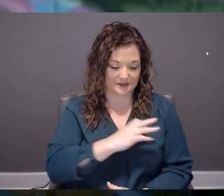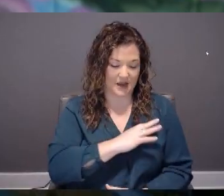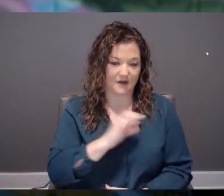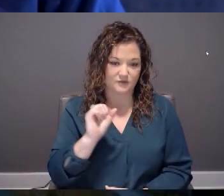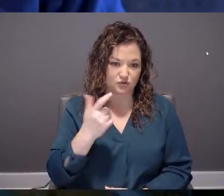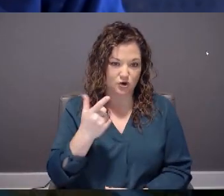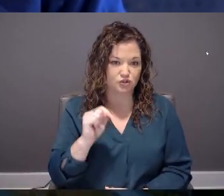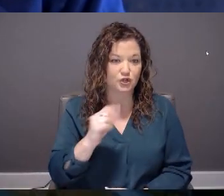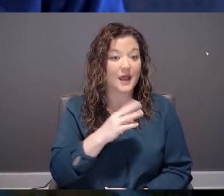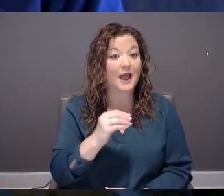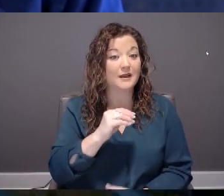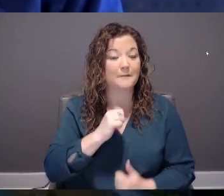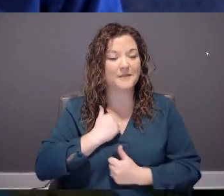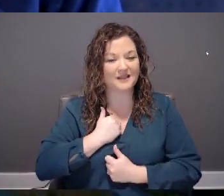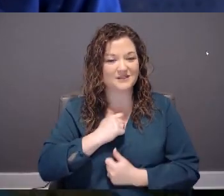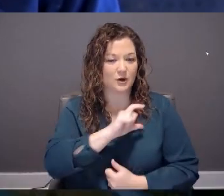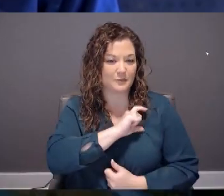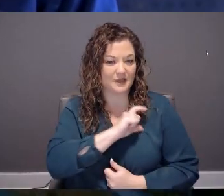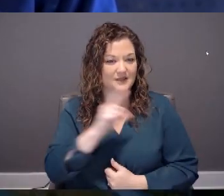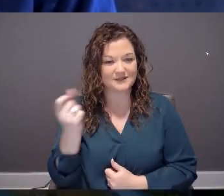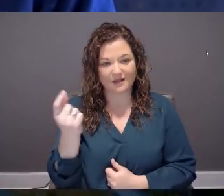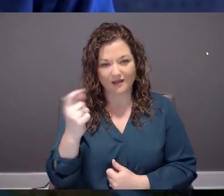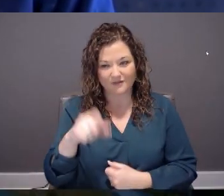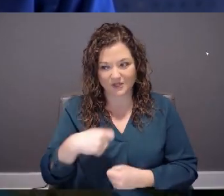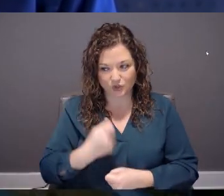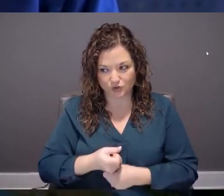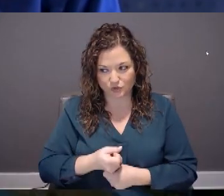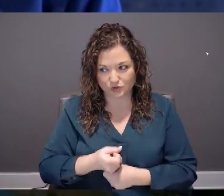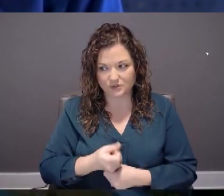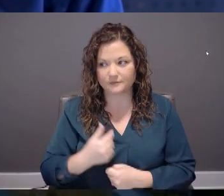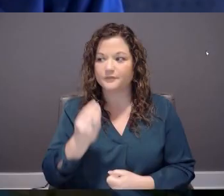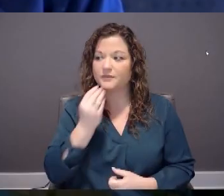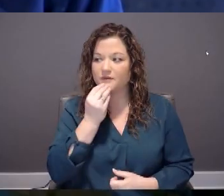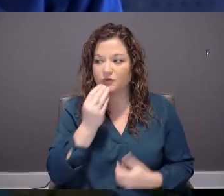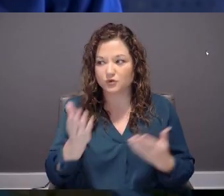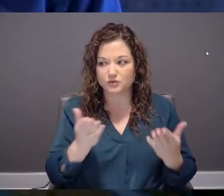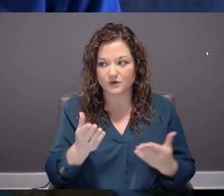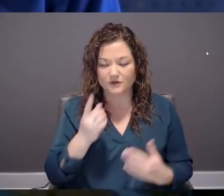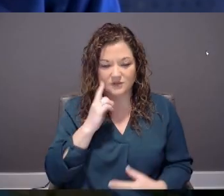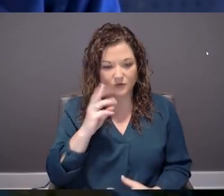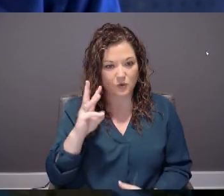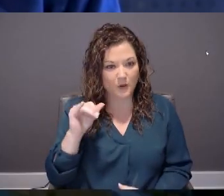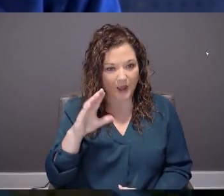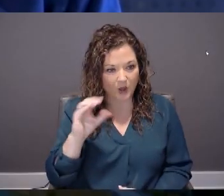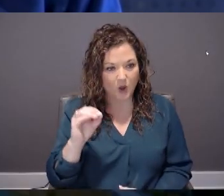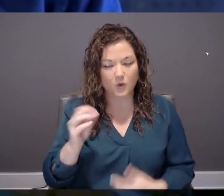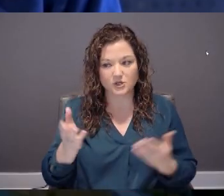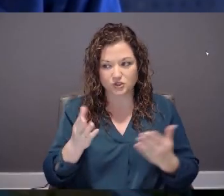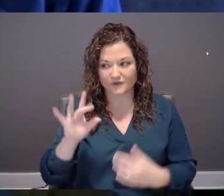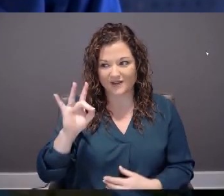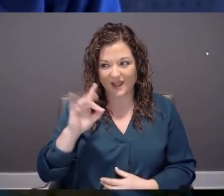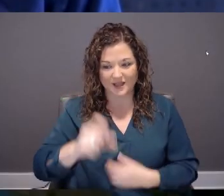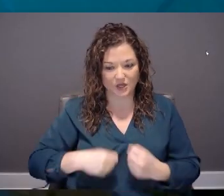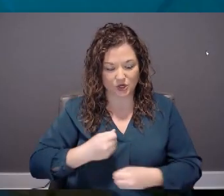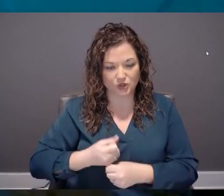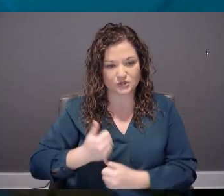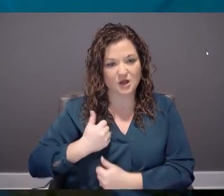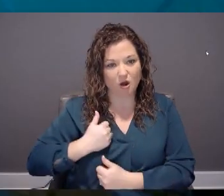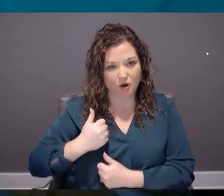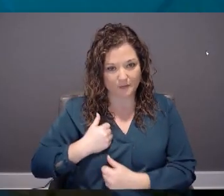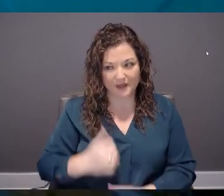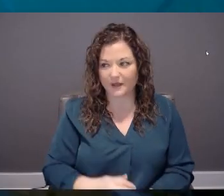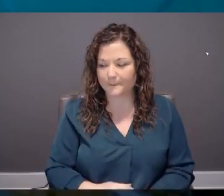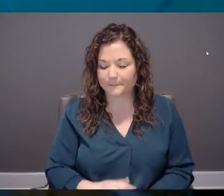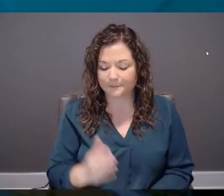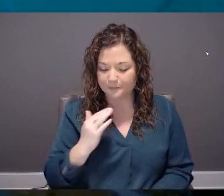11 years. My name's Shauna Rowland. I work in fleet services for the city of Waco, and I served 8 years in the Army as a diesel mechanic. Hi, my